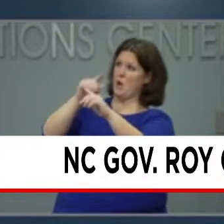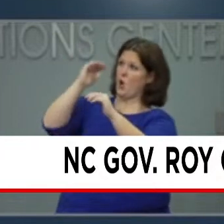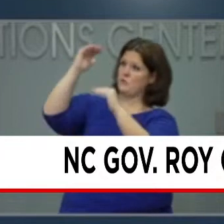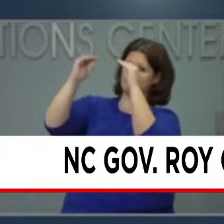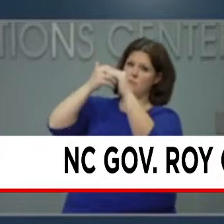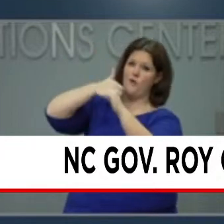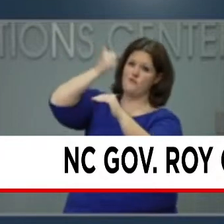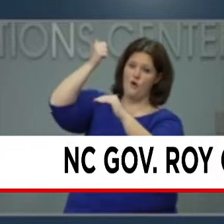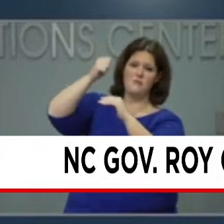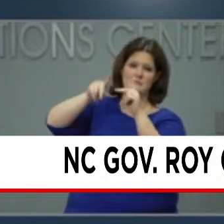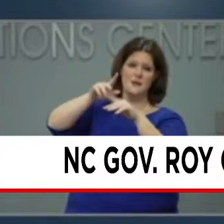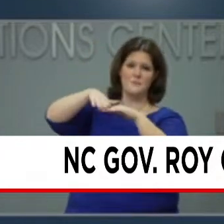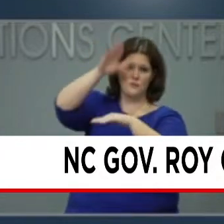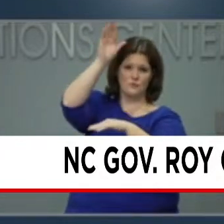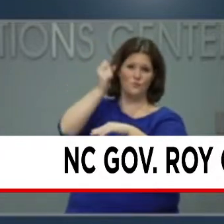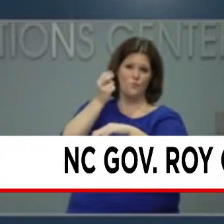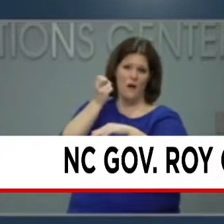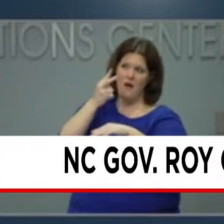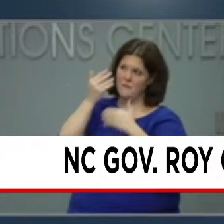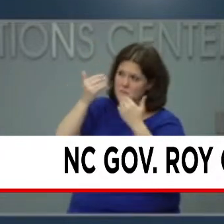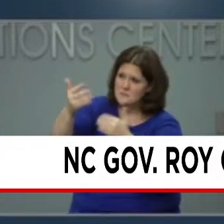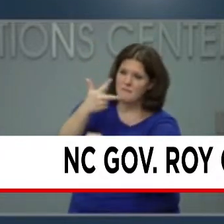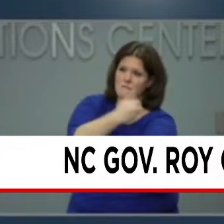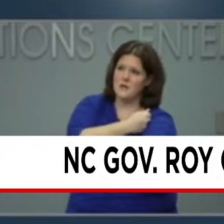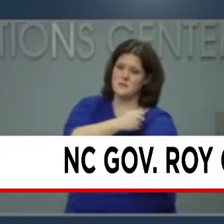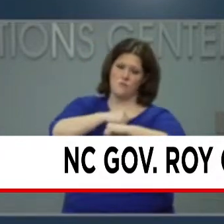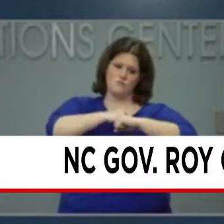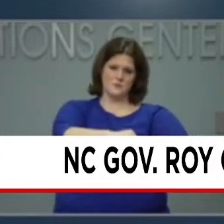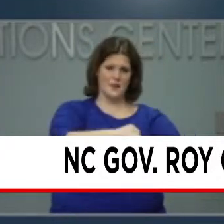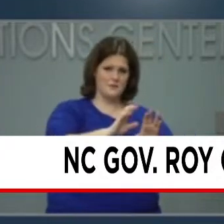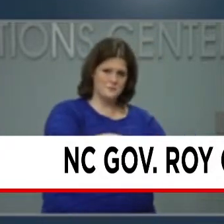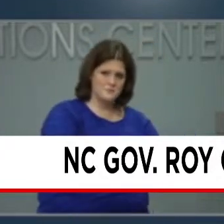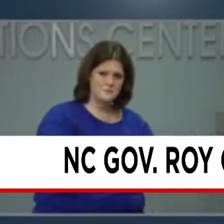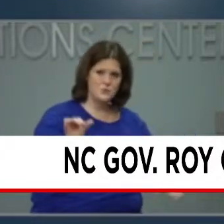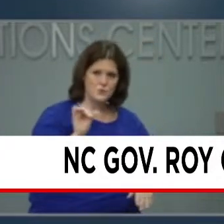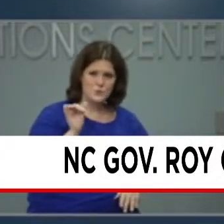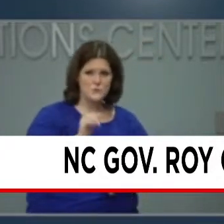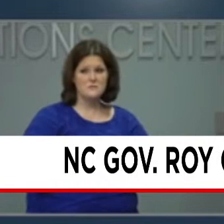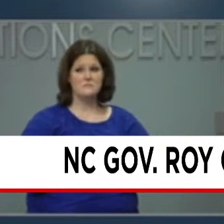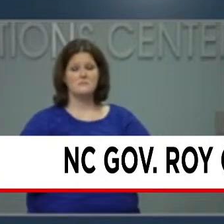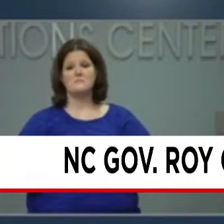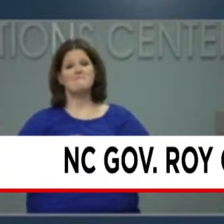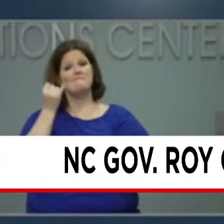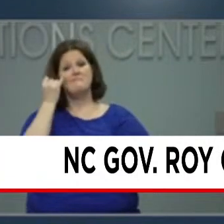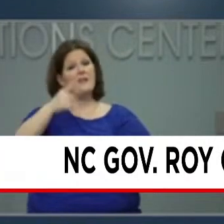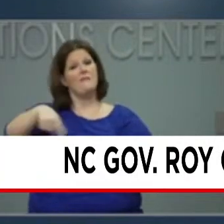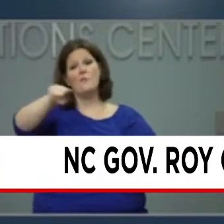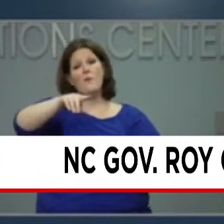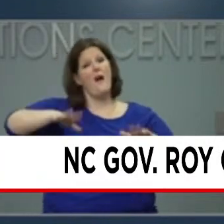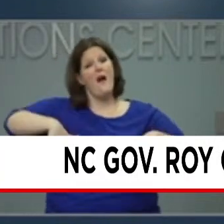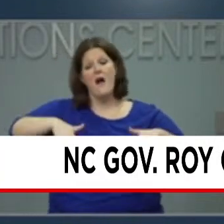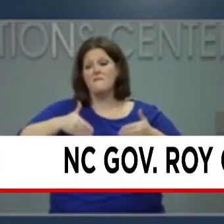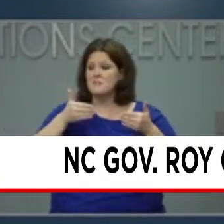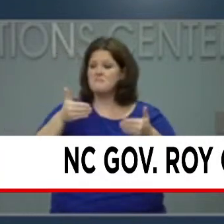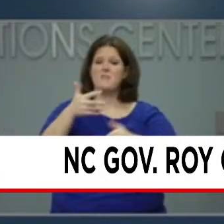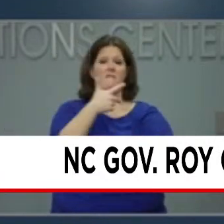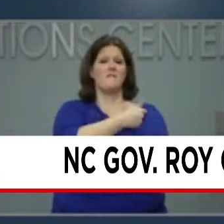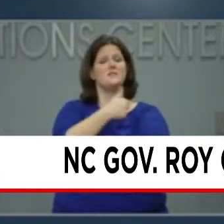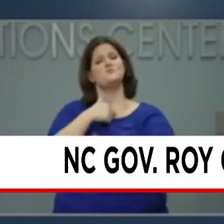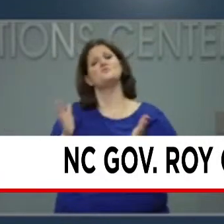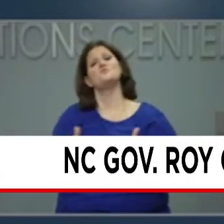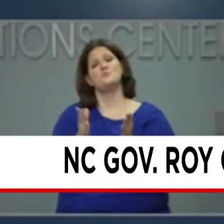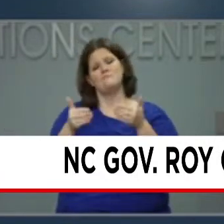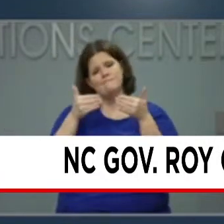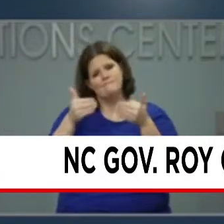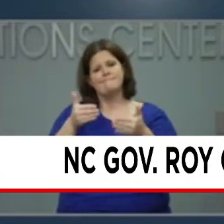getting ourselves vaccinated and wearing masks. If you haven't gotten vaccinated yet, I urge you to do so now to protect yourself,